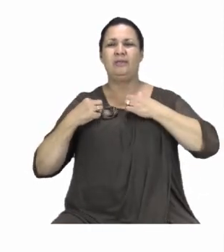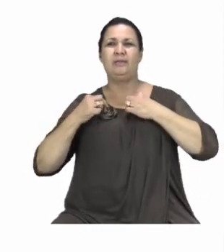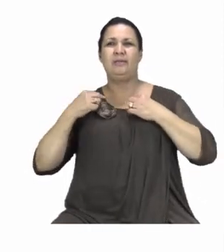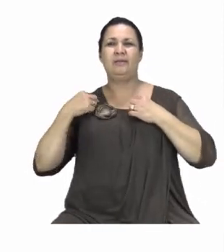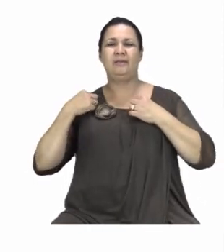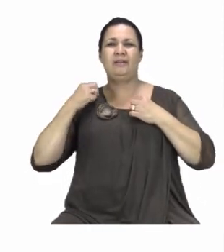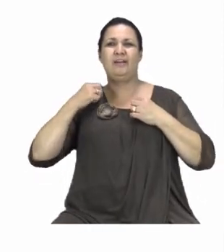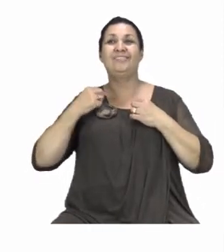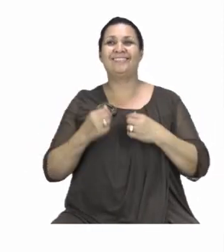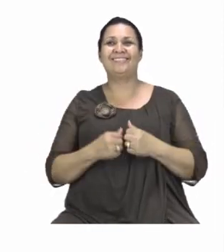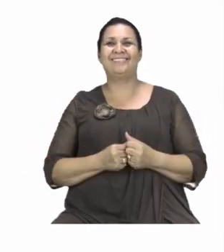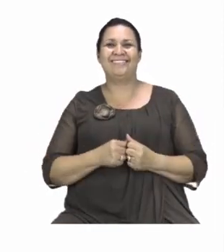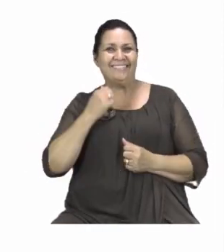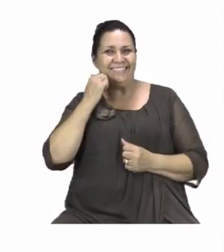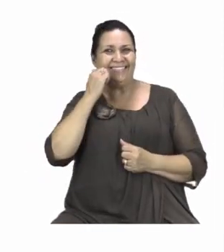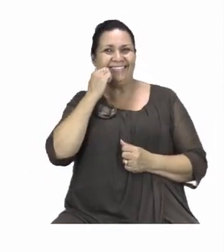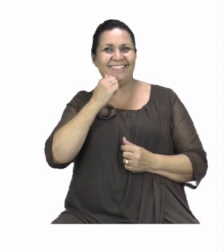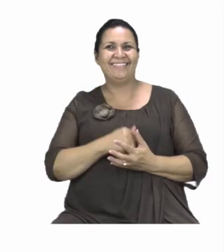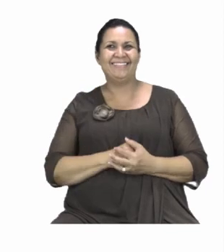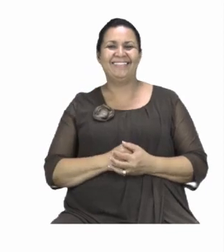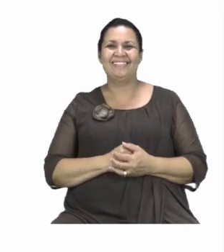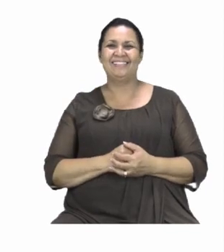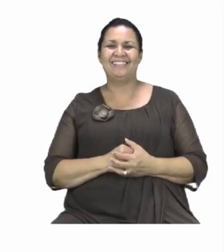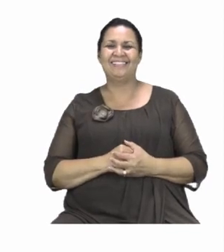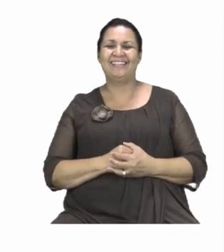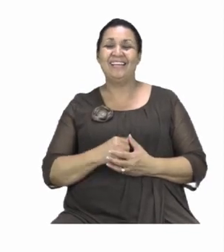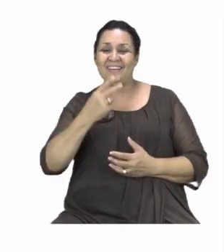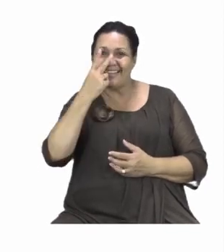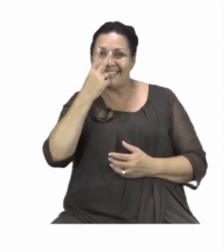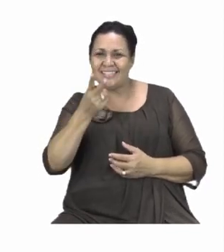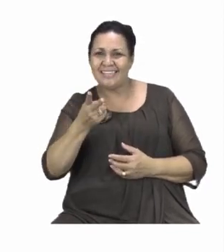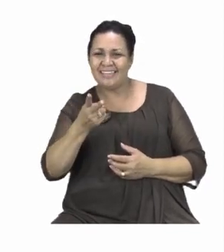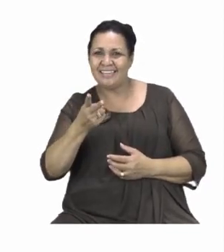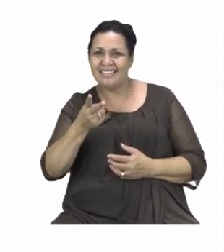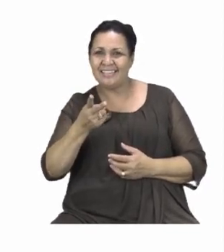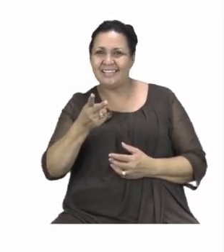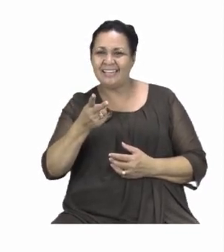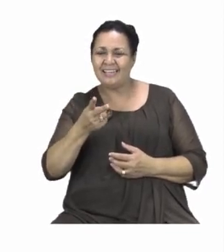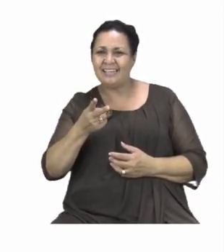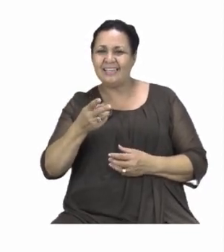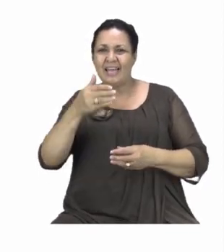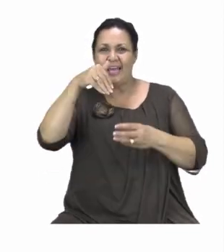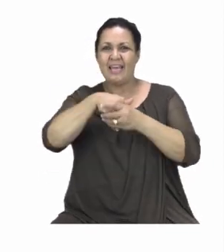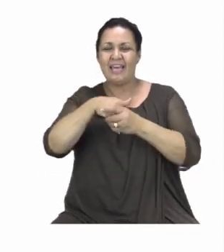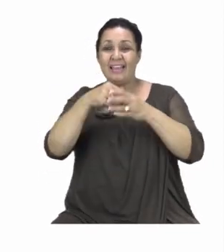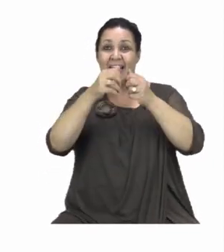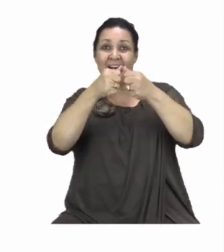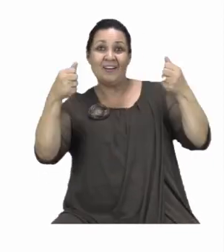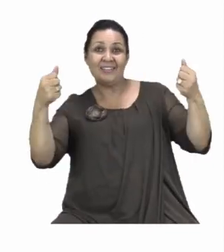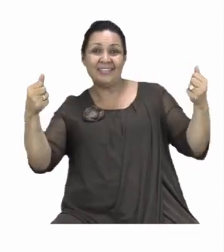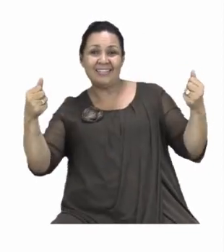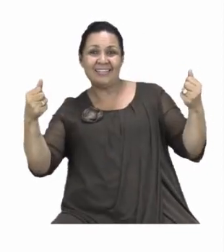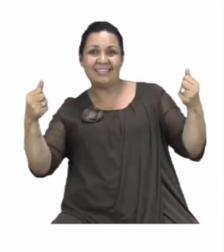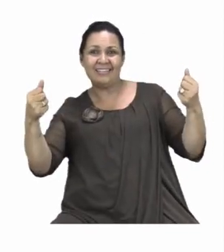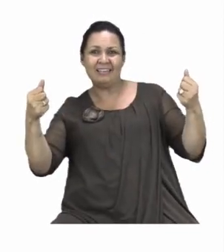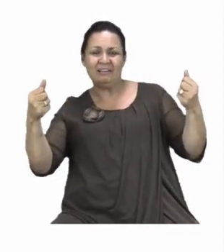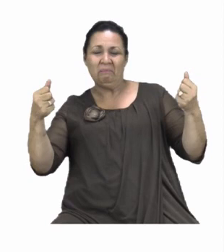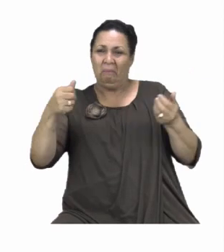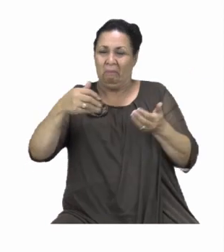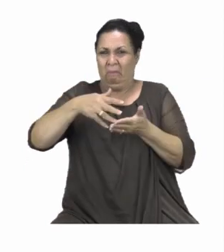Clothes. Now the clothes you can see are still in the closet, which looks a little bit